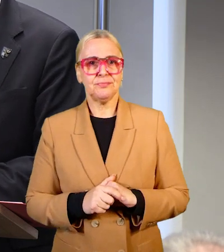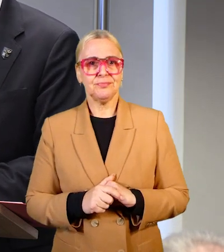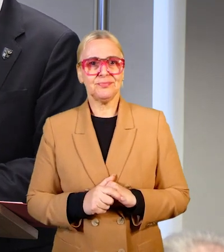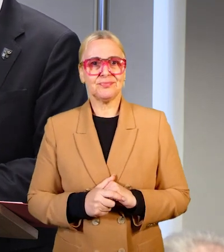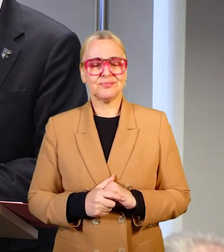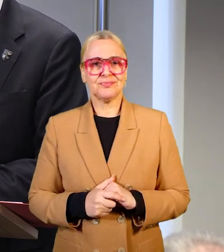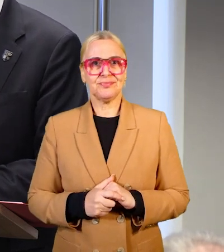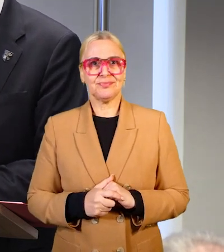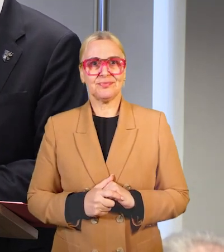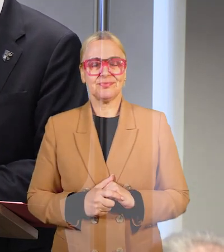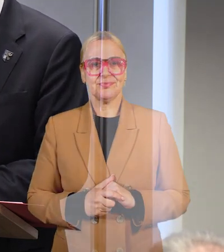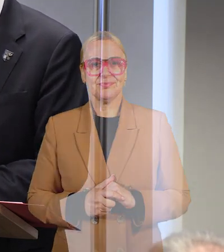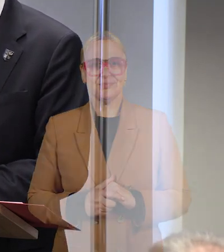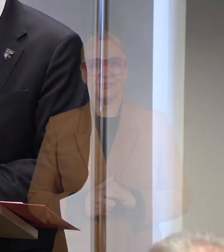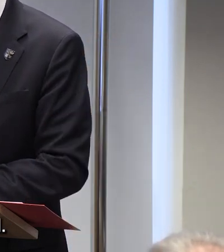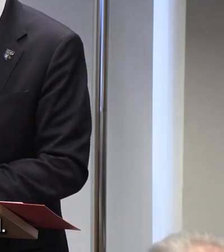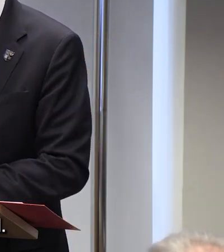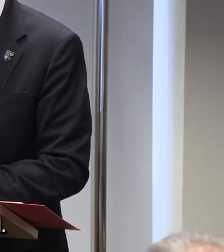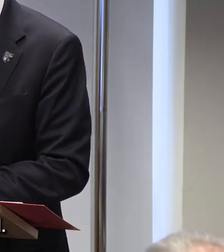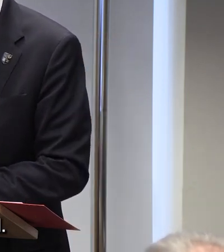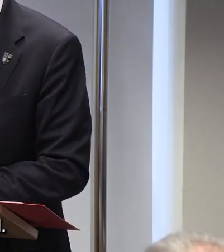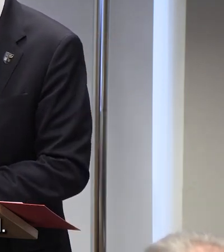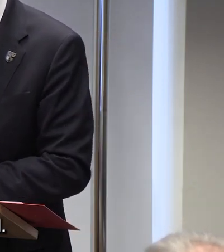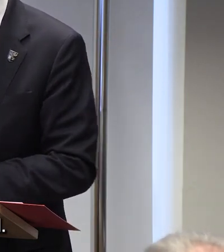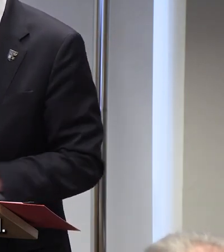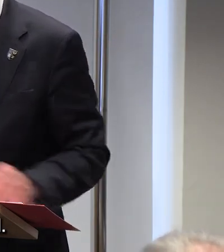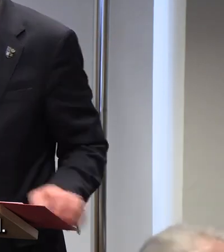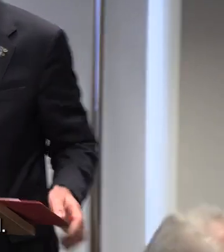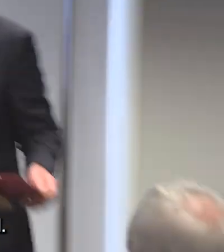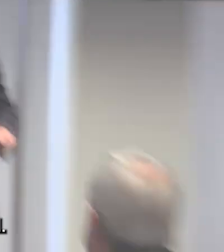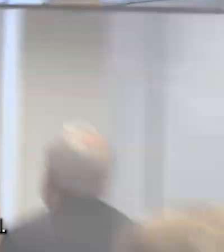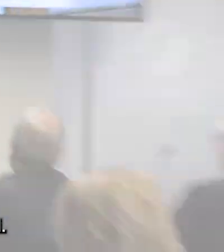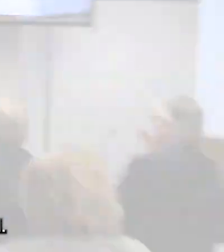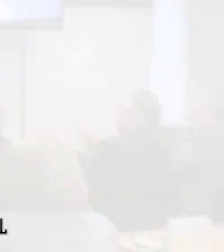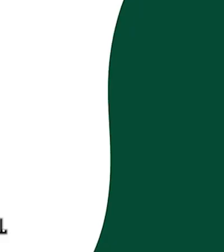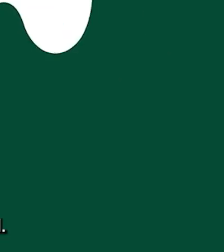of the opportunities in front of us. I recommend the budget to council.